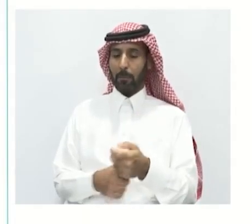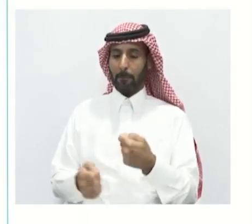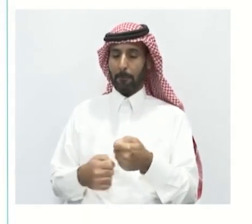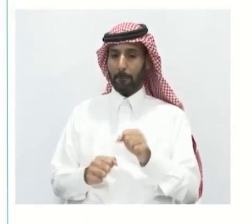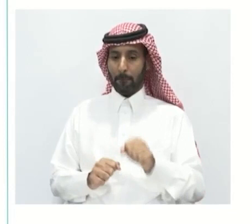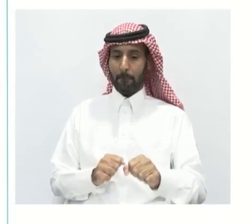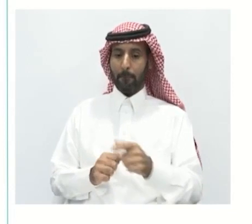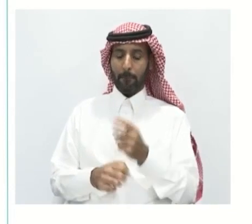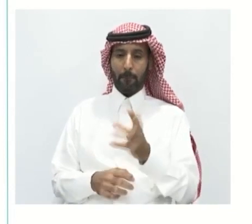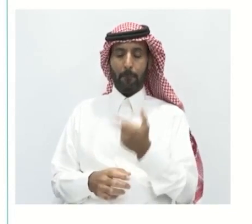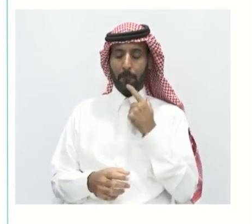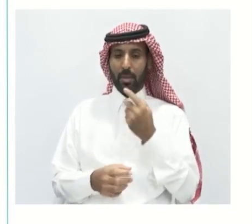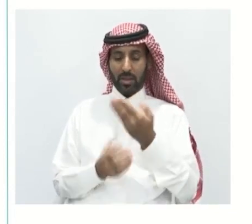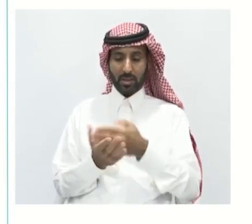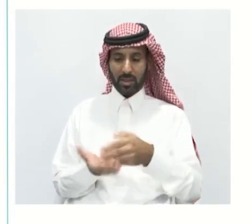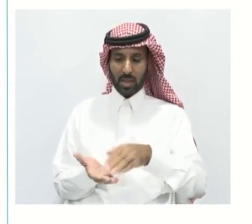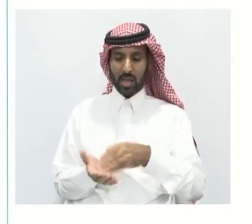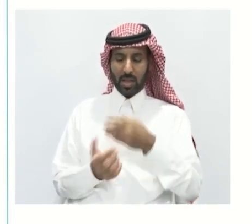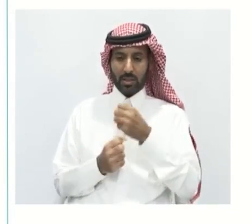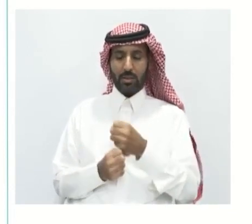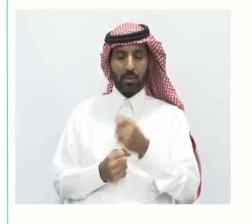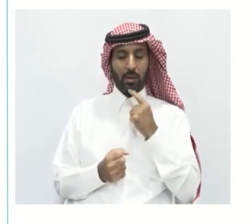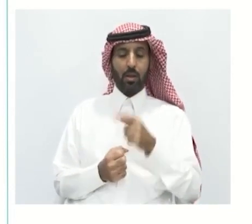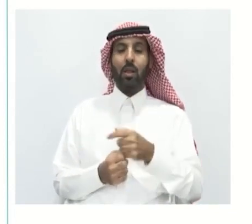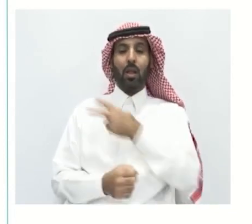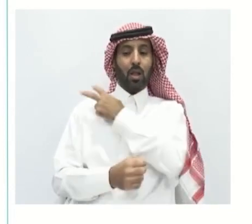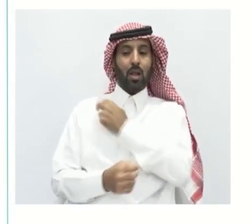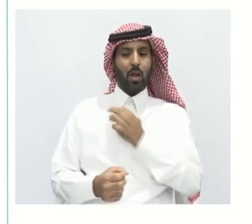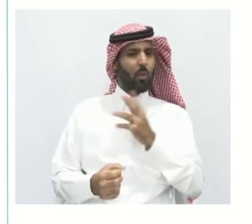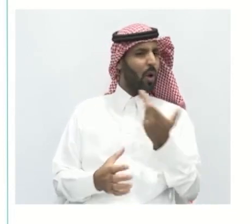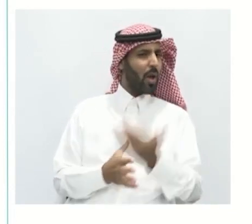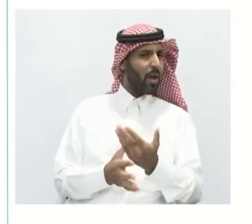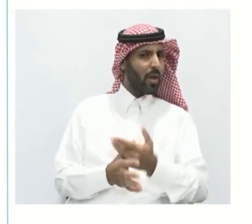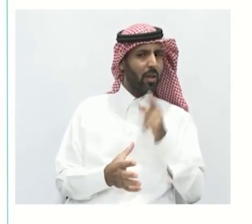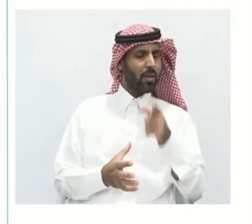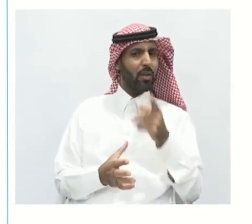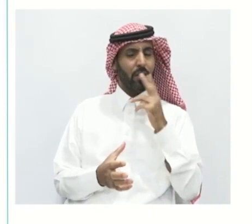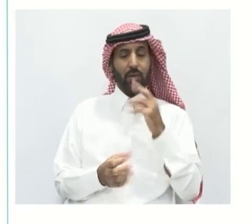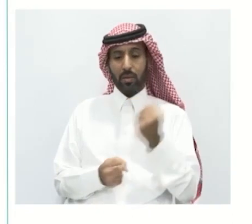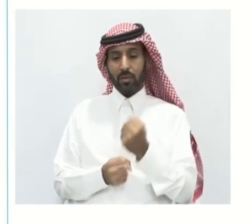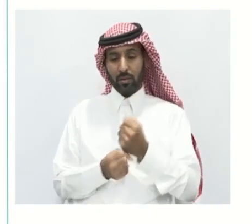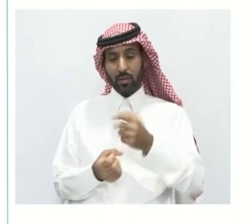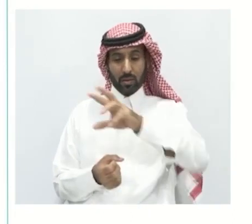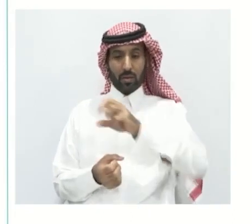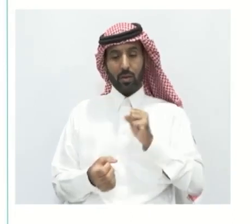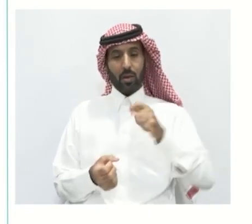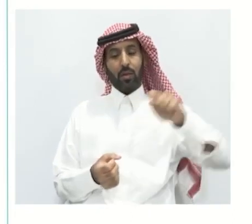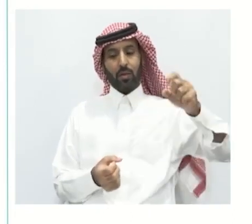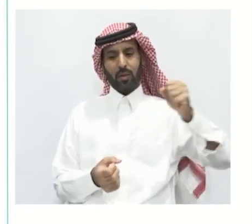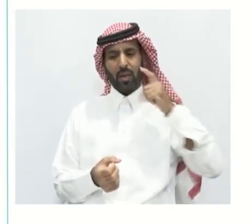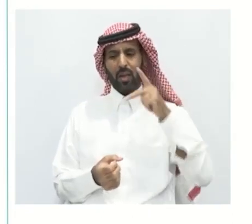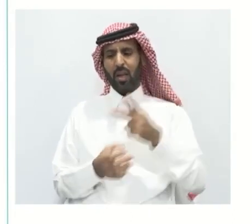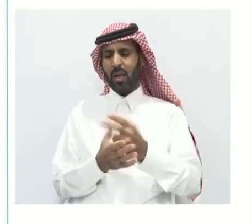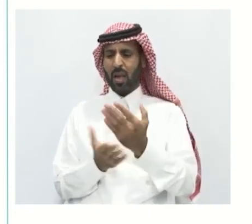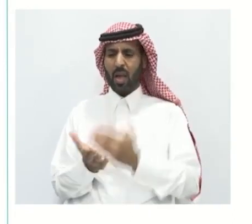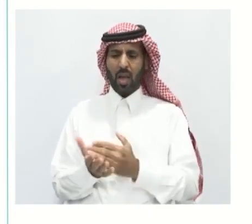was buying some cheese. Very good. The policeman, why you and the verb take the license plate of